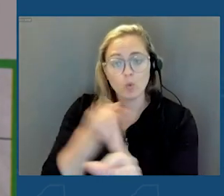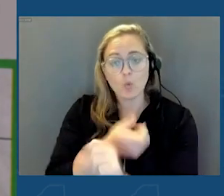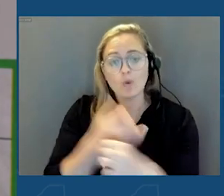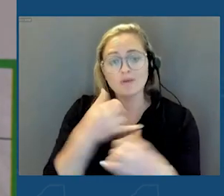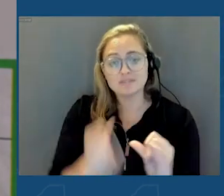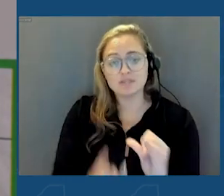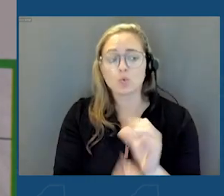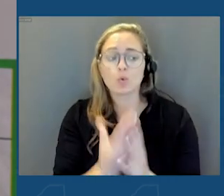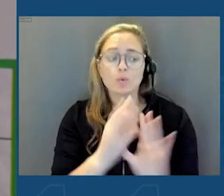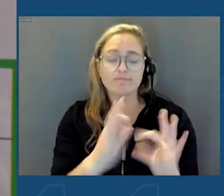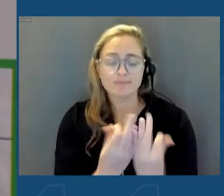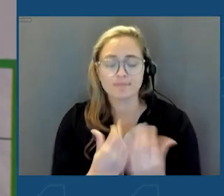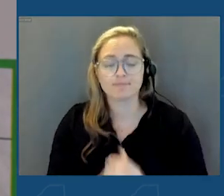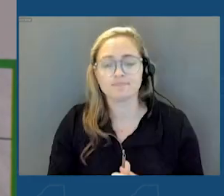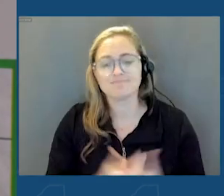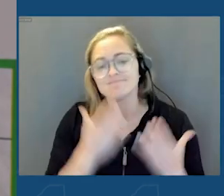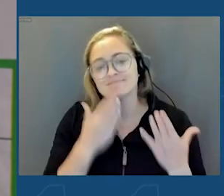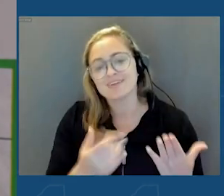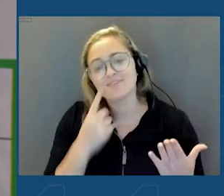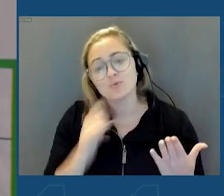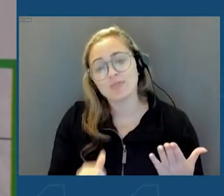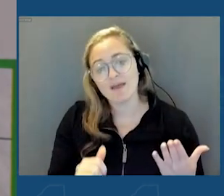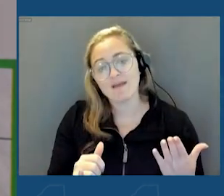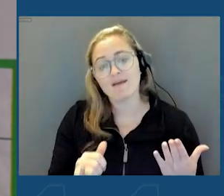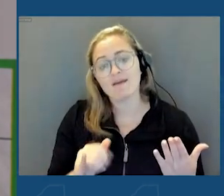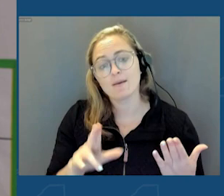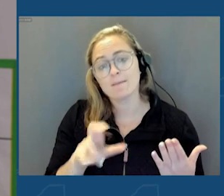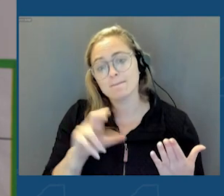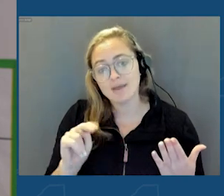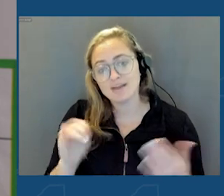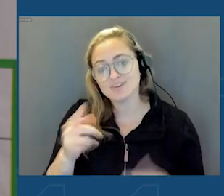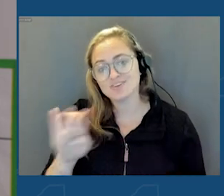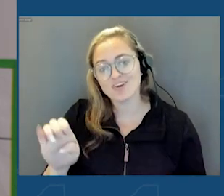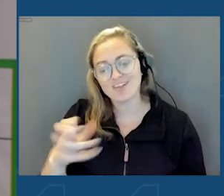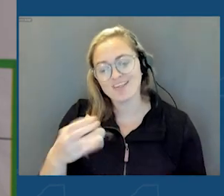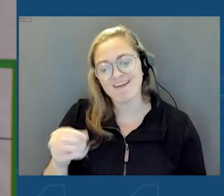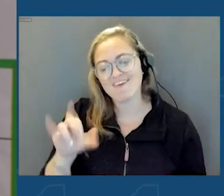family. So thank you for that, Ben, Charlie, and Horizon.